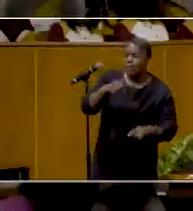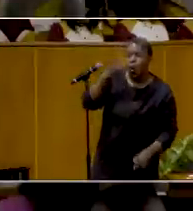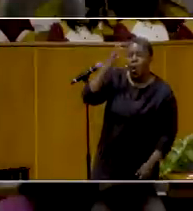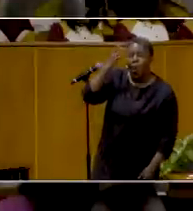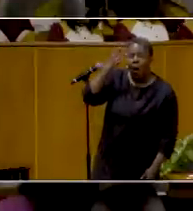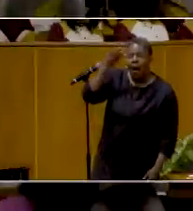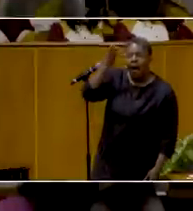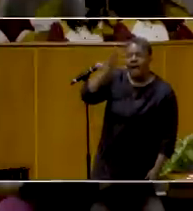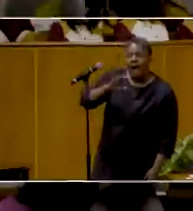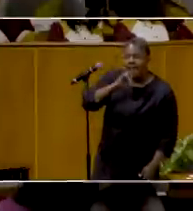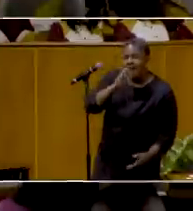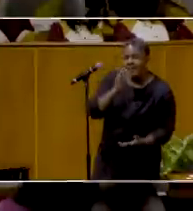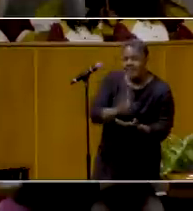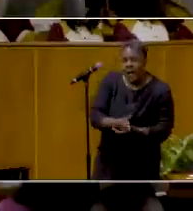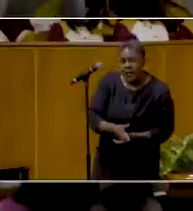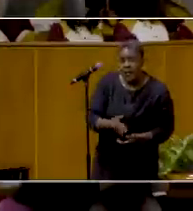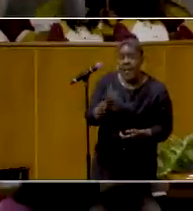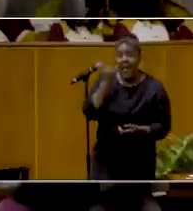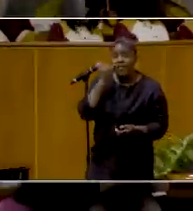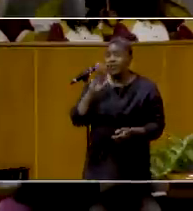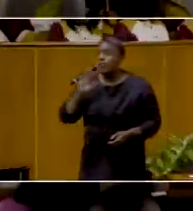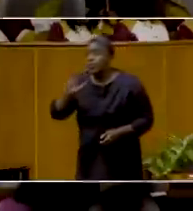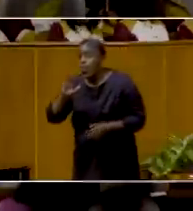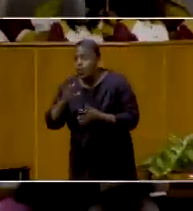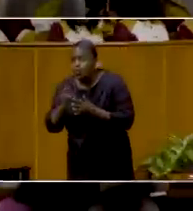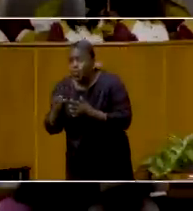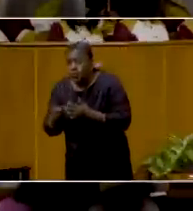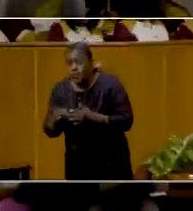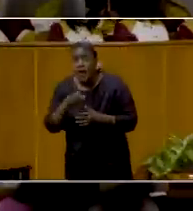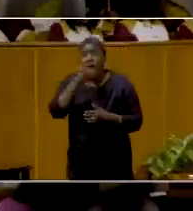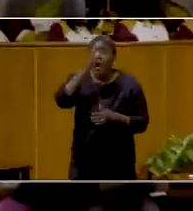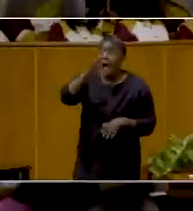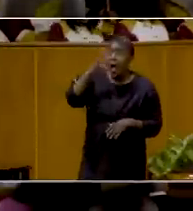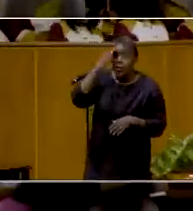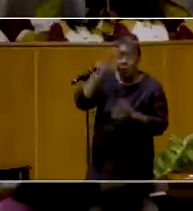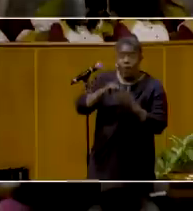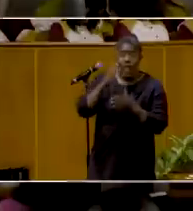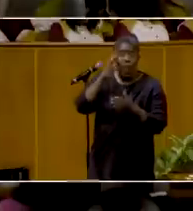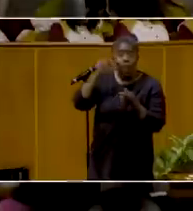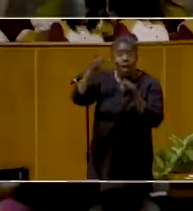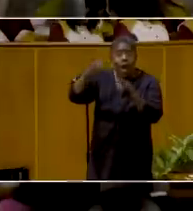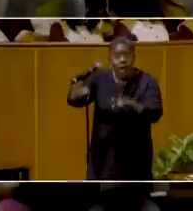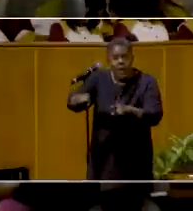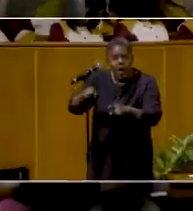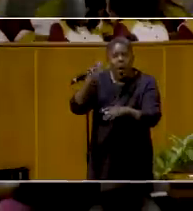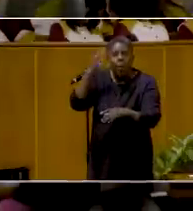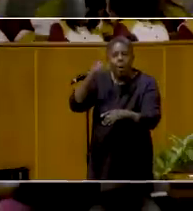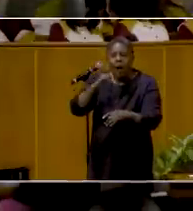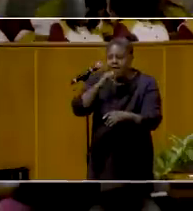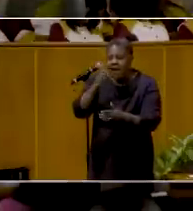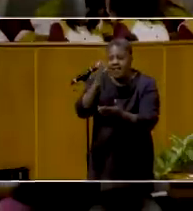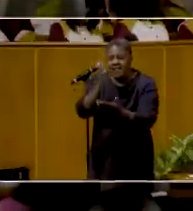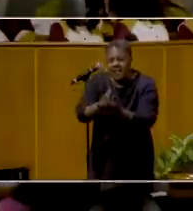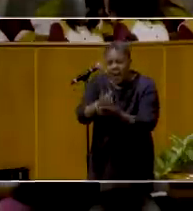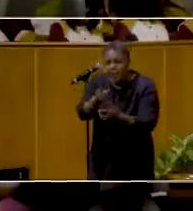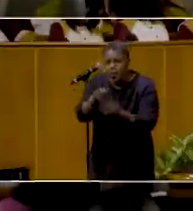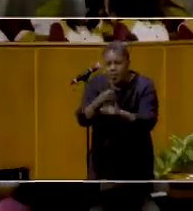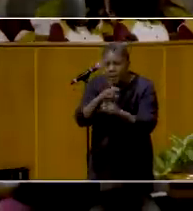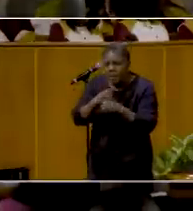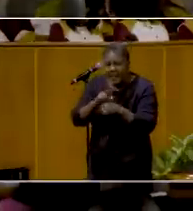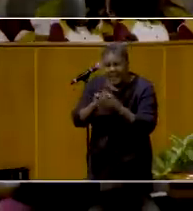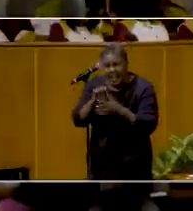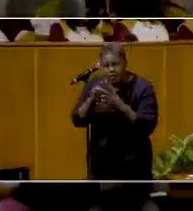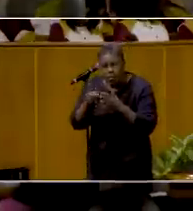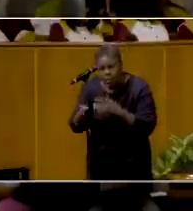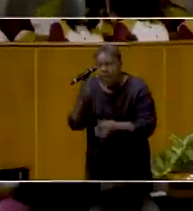God didn't stop it. If it's your choice and God knows it's going to be a consequence, why didn't God stop you from making the choice?